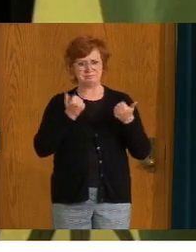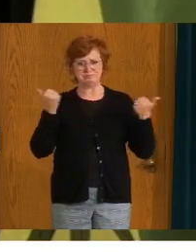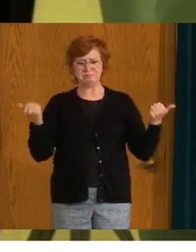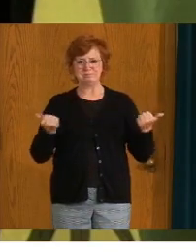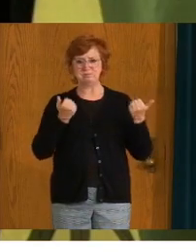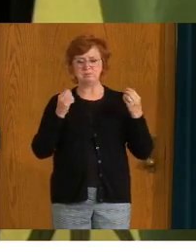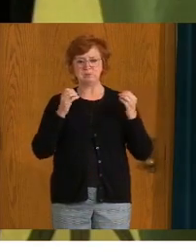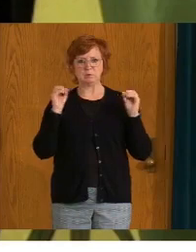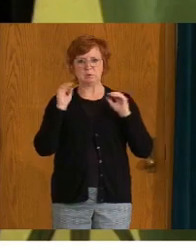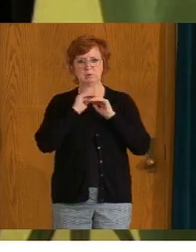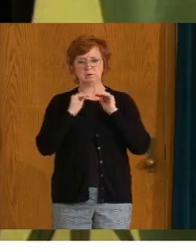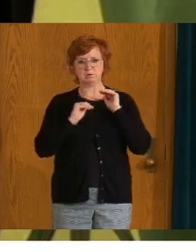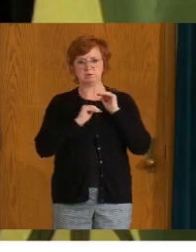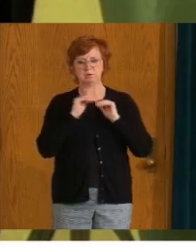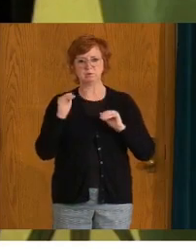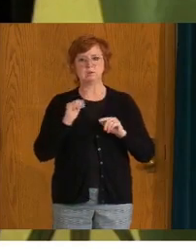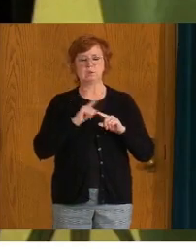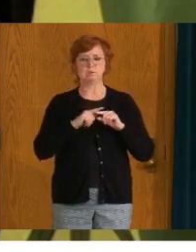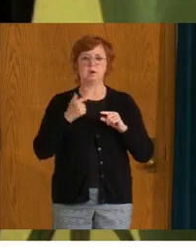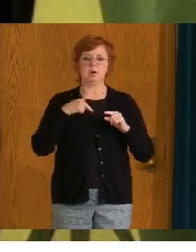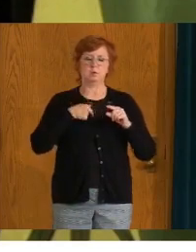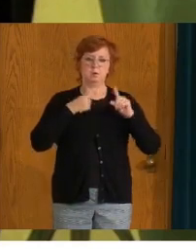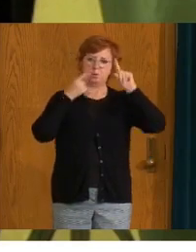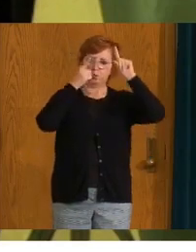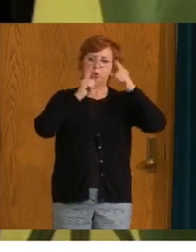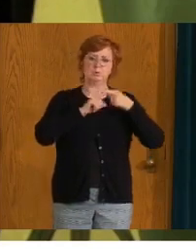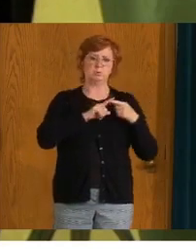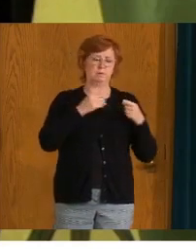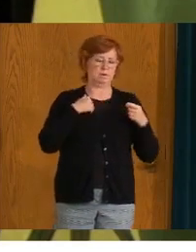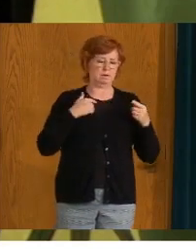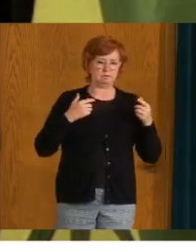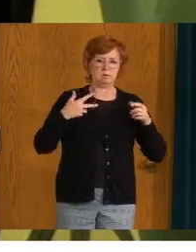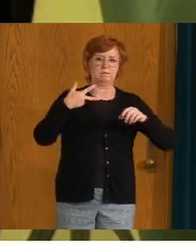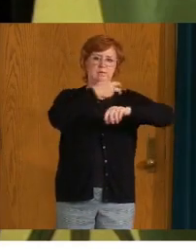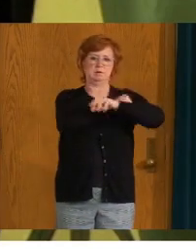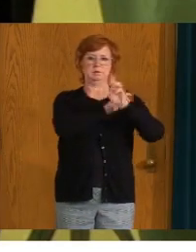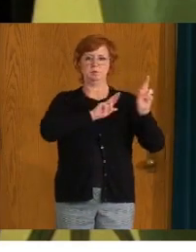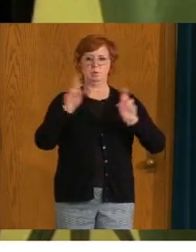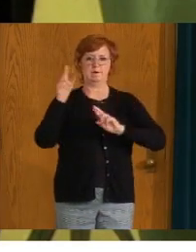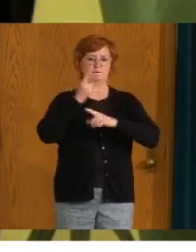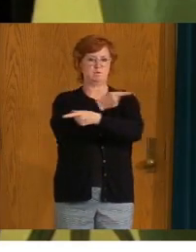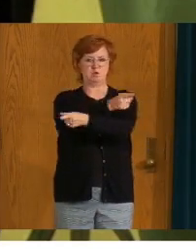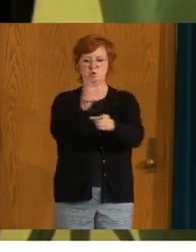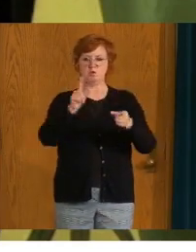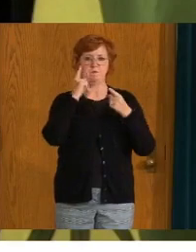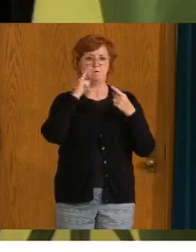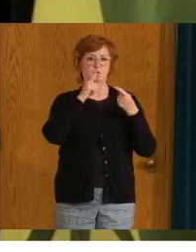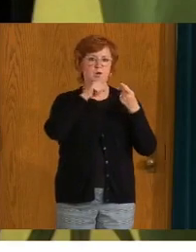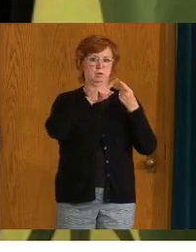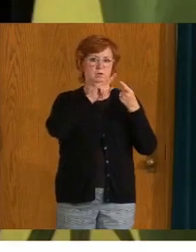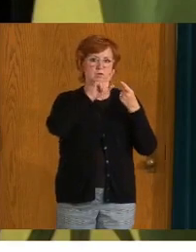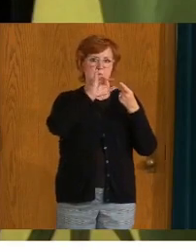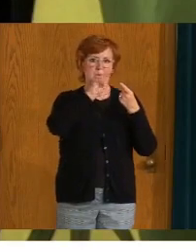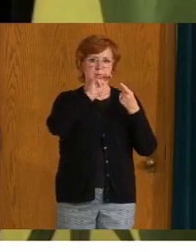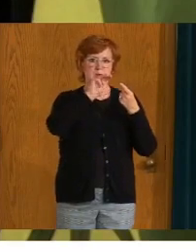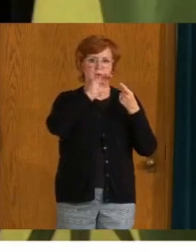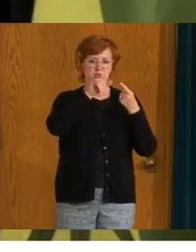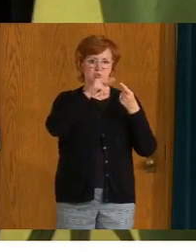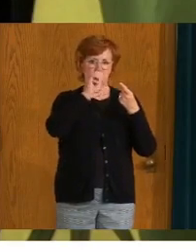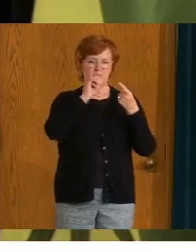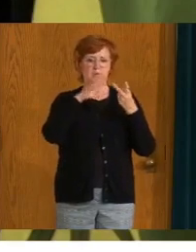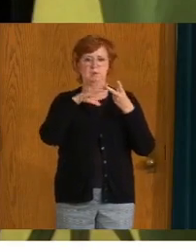Saskatchewan residents through the months of June and July. And then ultimately, as Dr. Shahab always says, once you're eligible for your first or second dose, you're